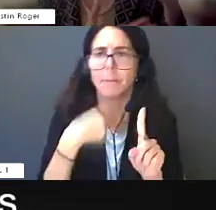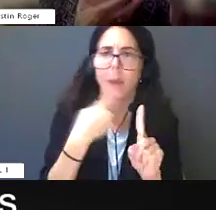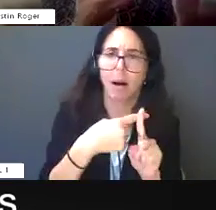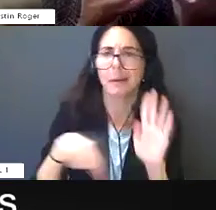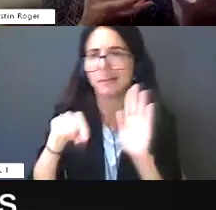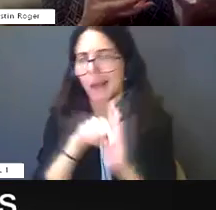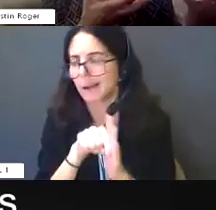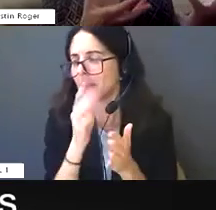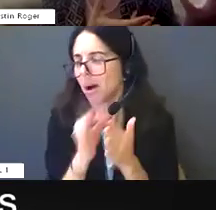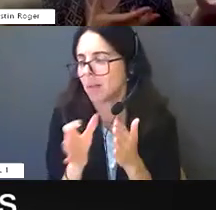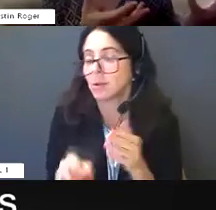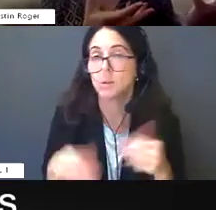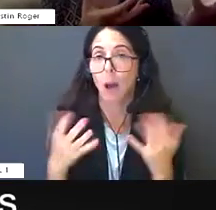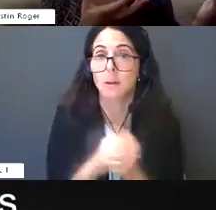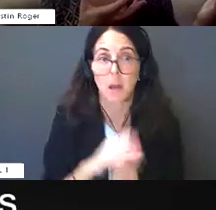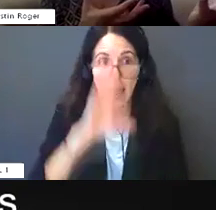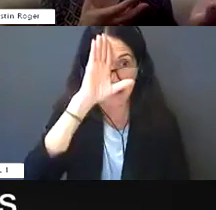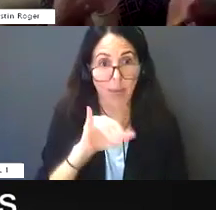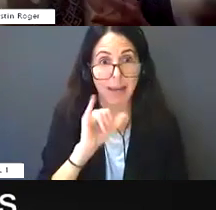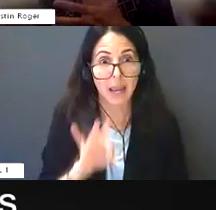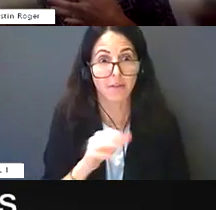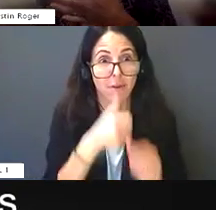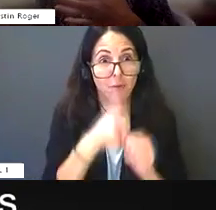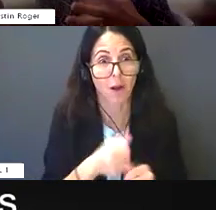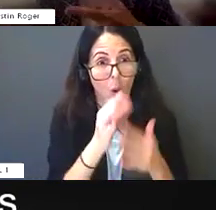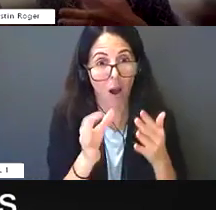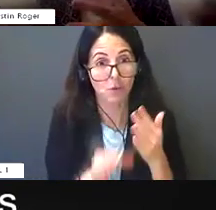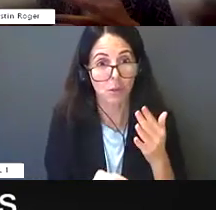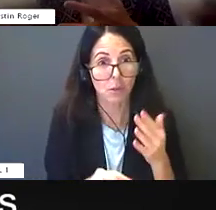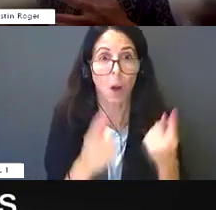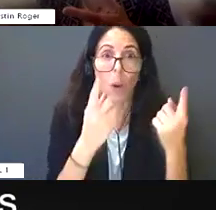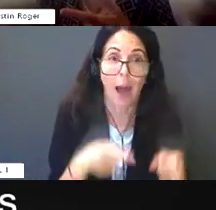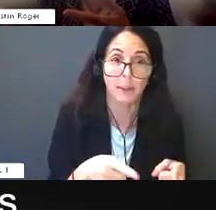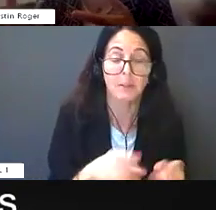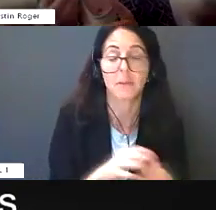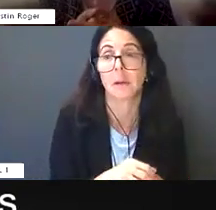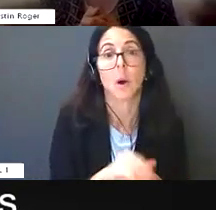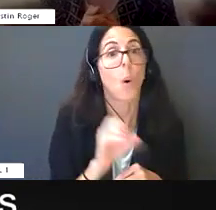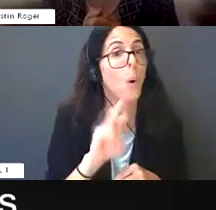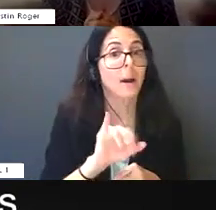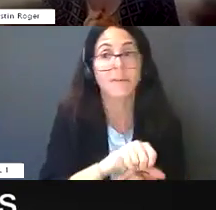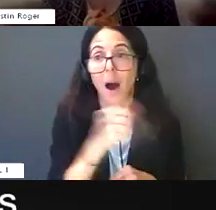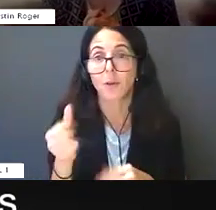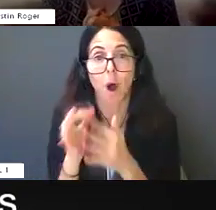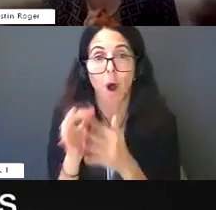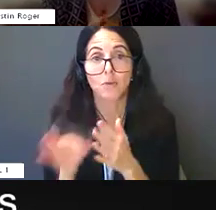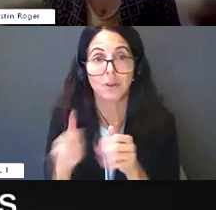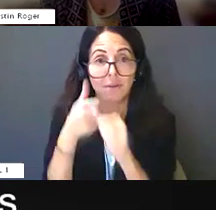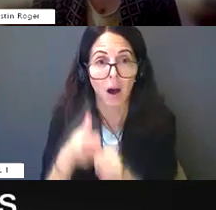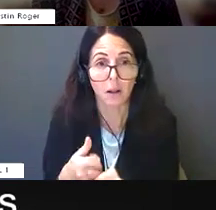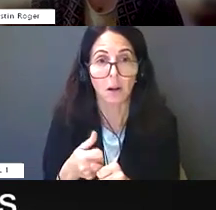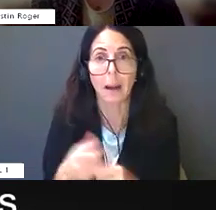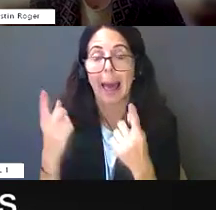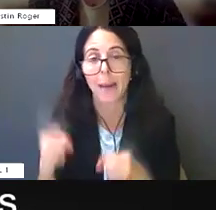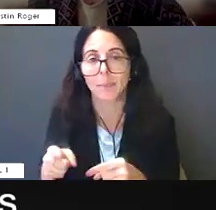say, if you go this way, these are some of the options. If you go this way, these are some of the consequences. So one rural